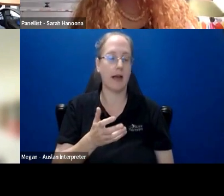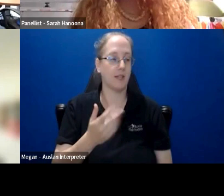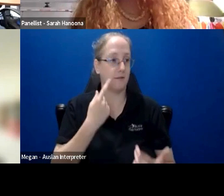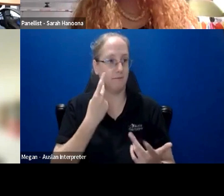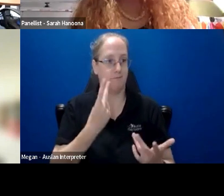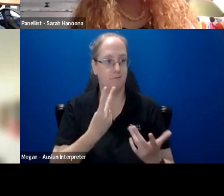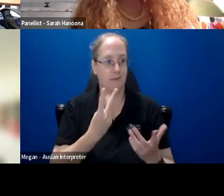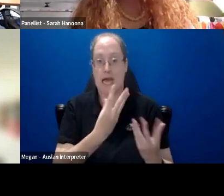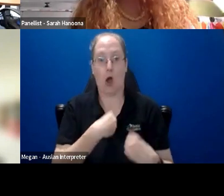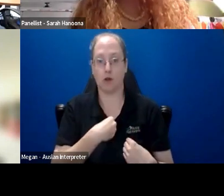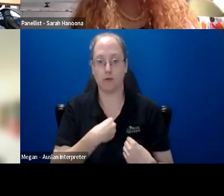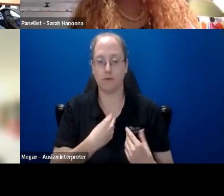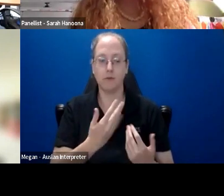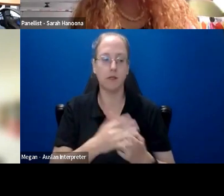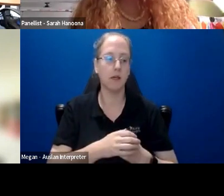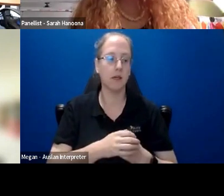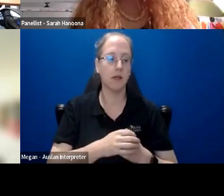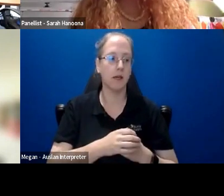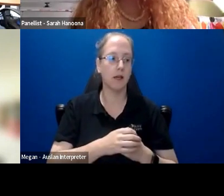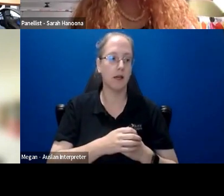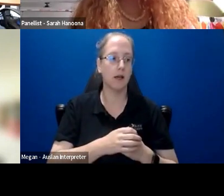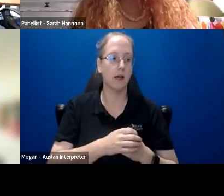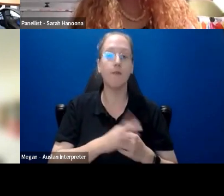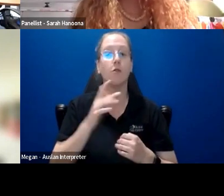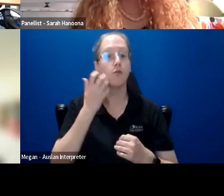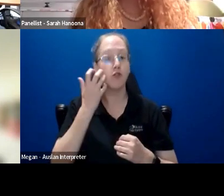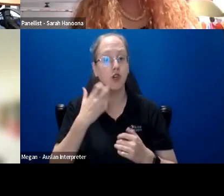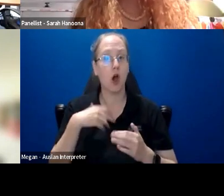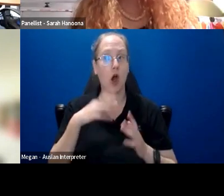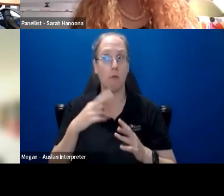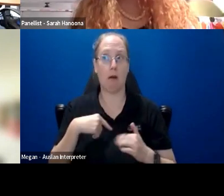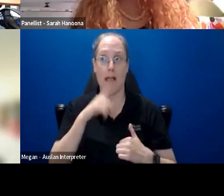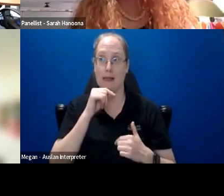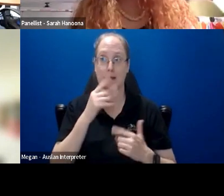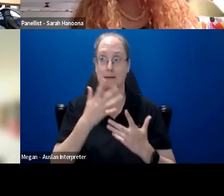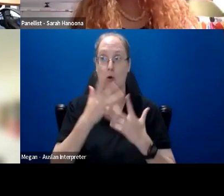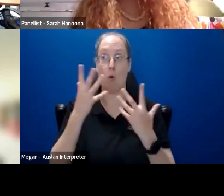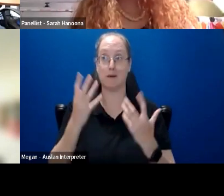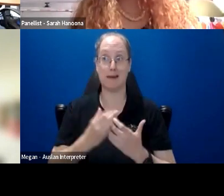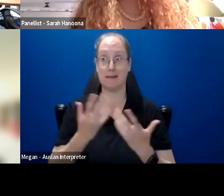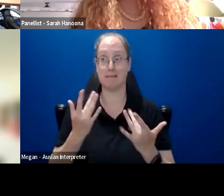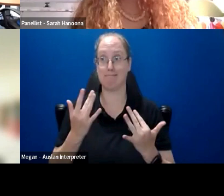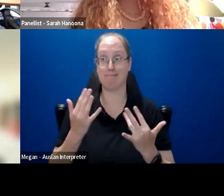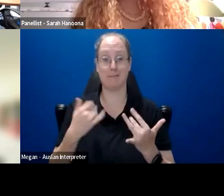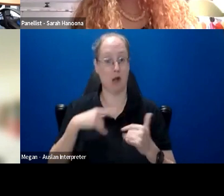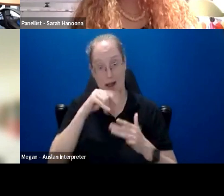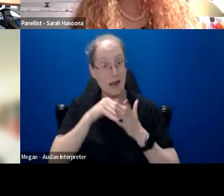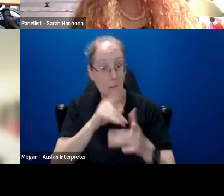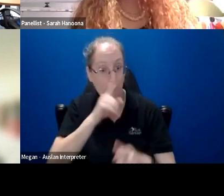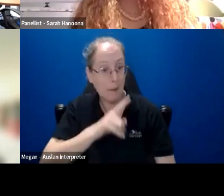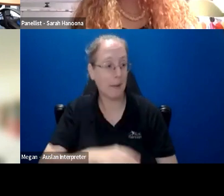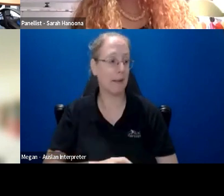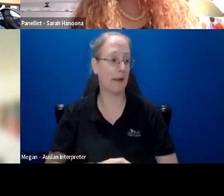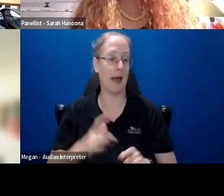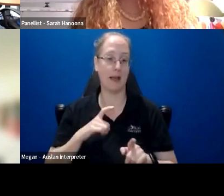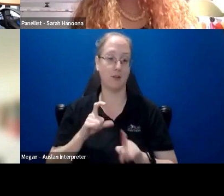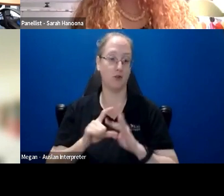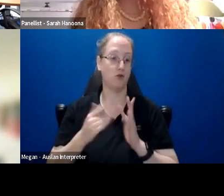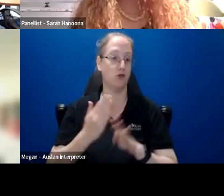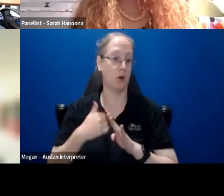just overall for future, I hope that I'm able to help people and do my work on the job that I'm doing.